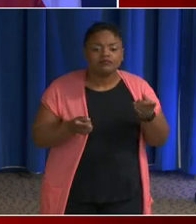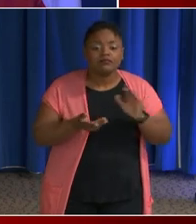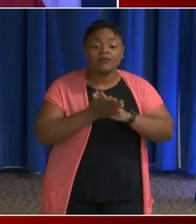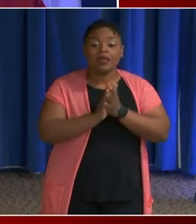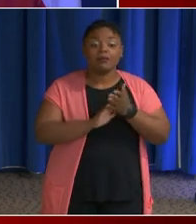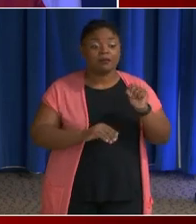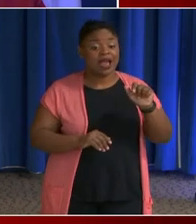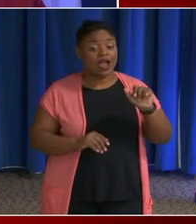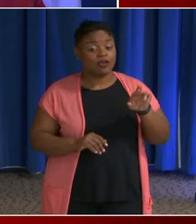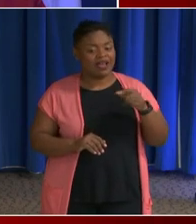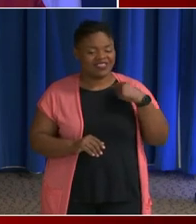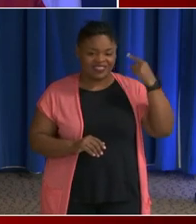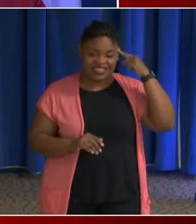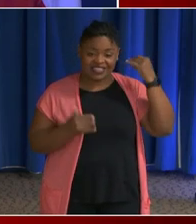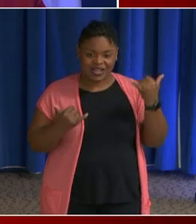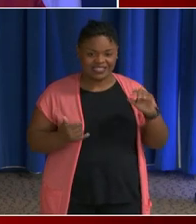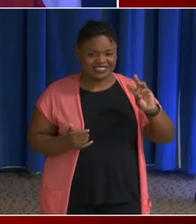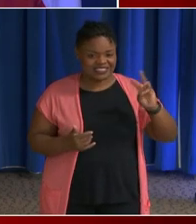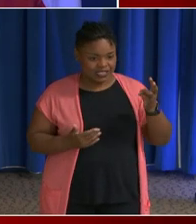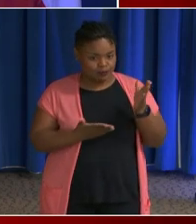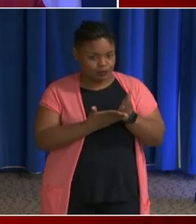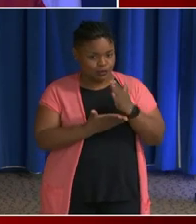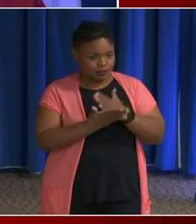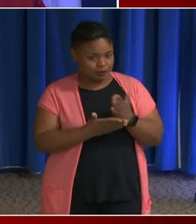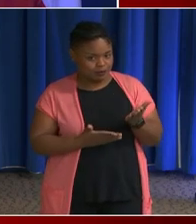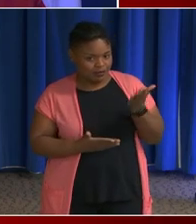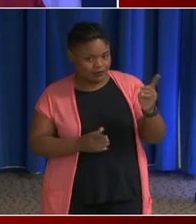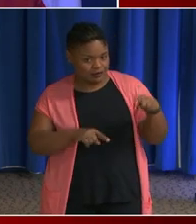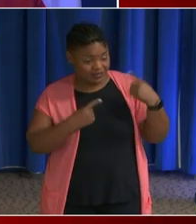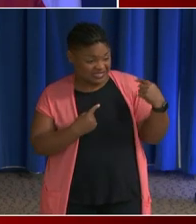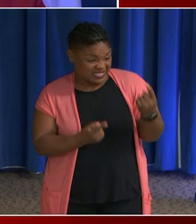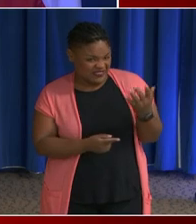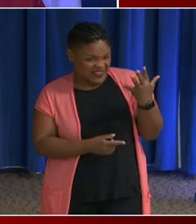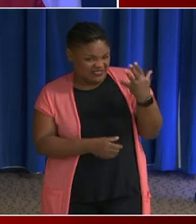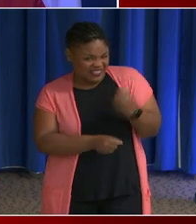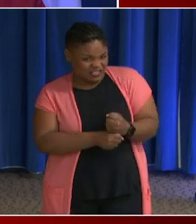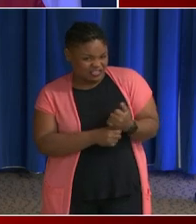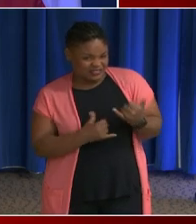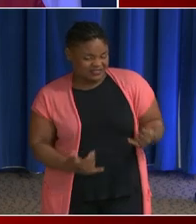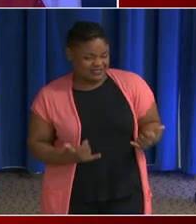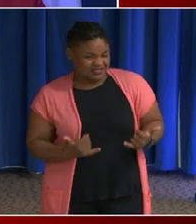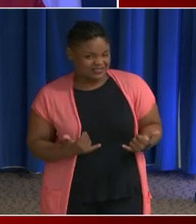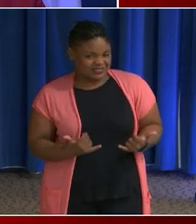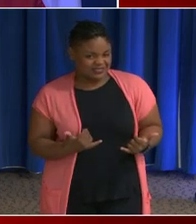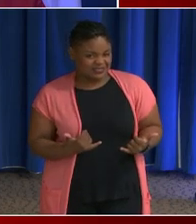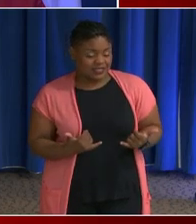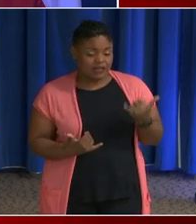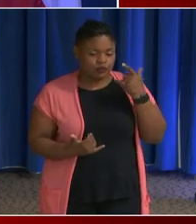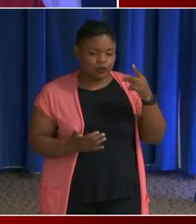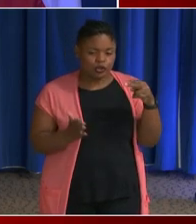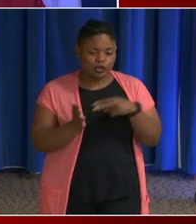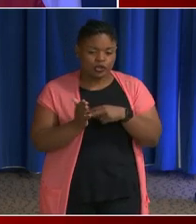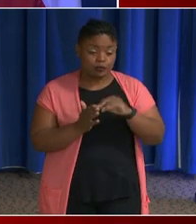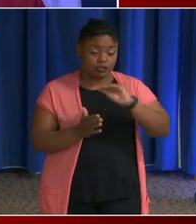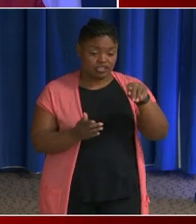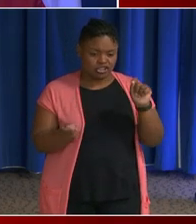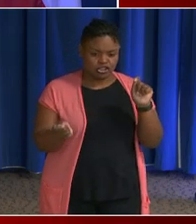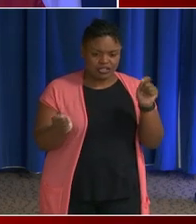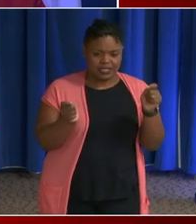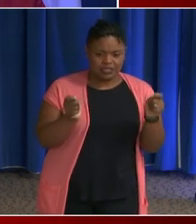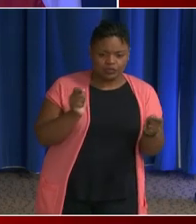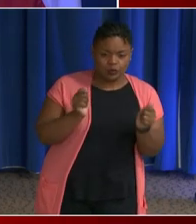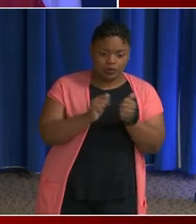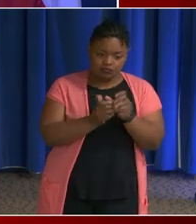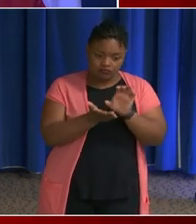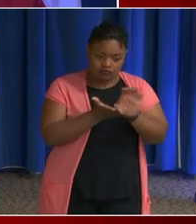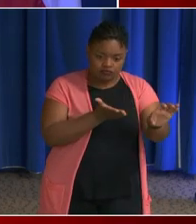our 6th budget, over the last 5 years, in fact, if you look at the percent change in our investments, you